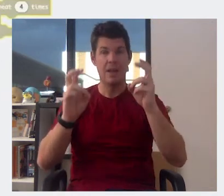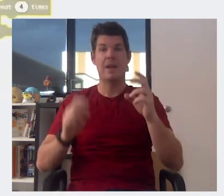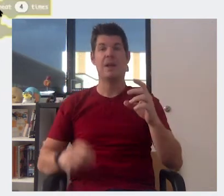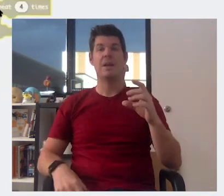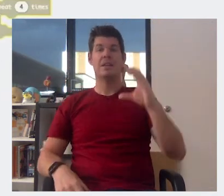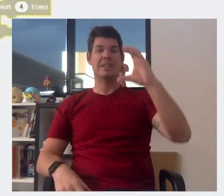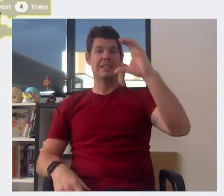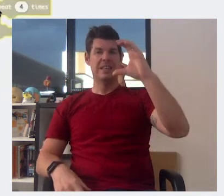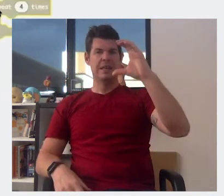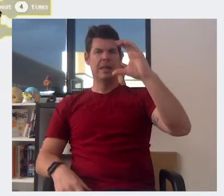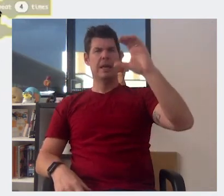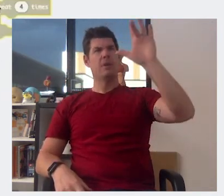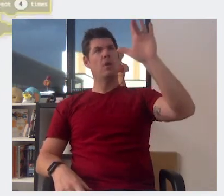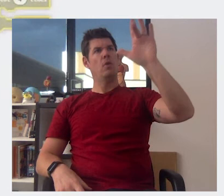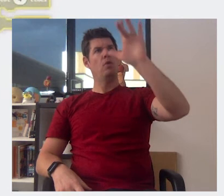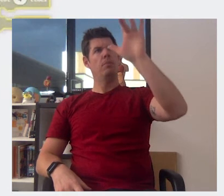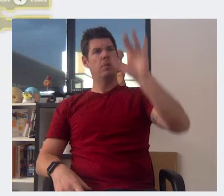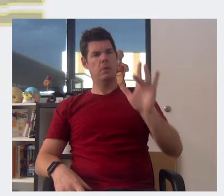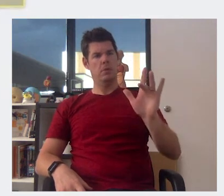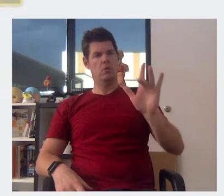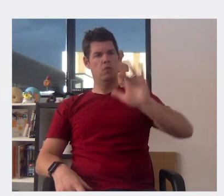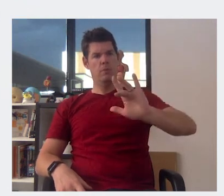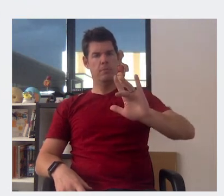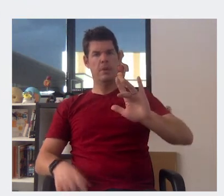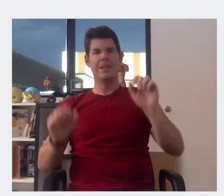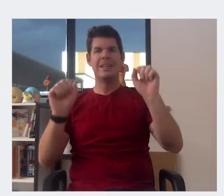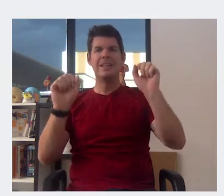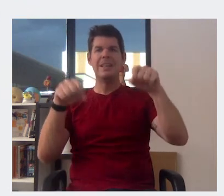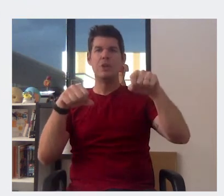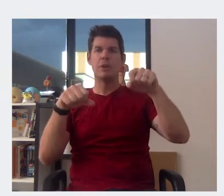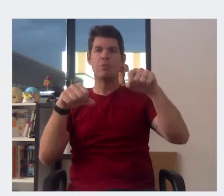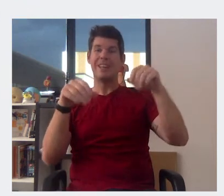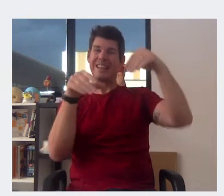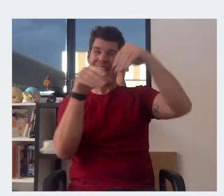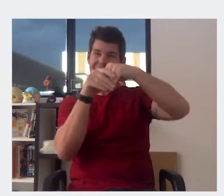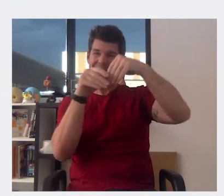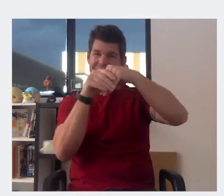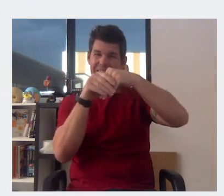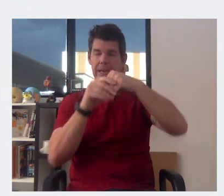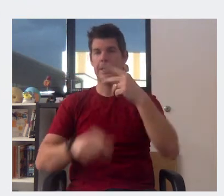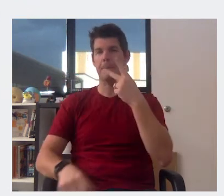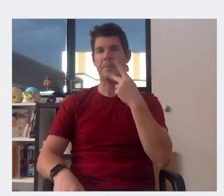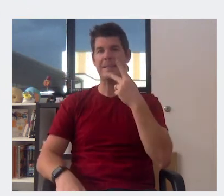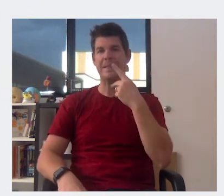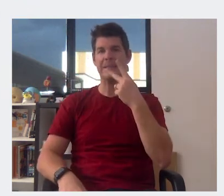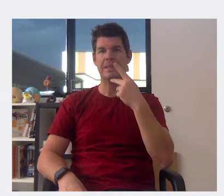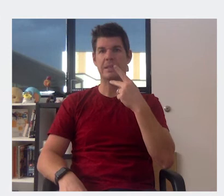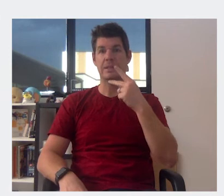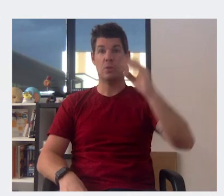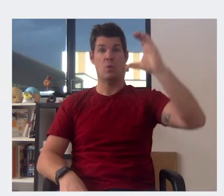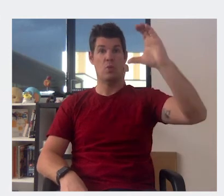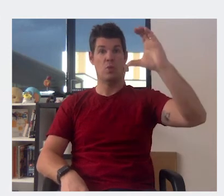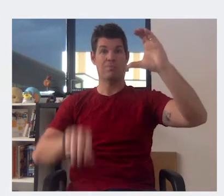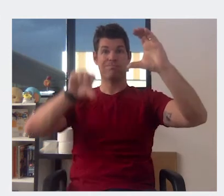top and bottom. I'm going to put that inside my button A up on the top, and then I can drag